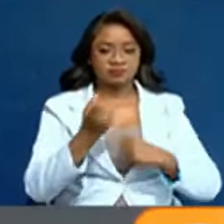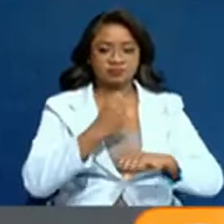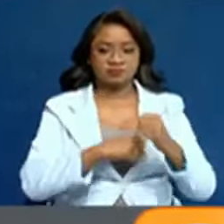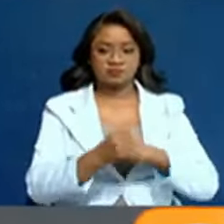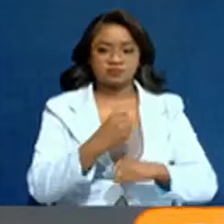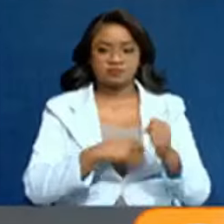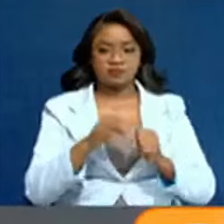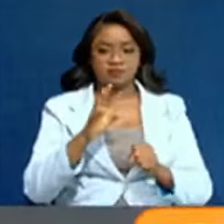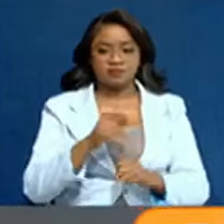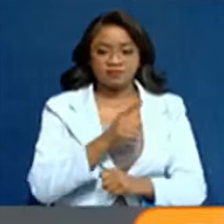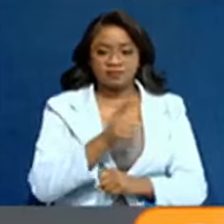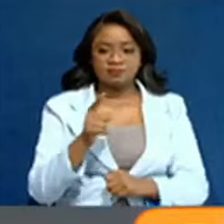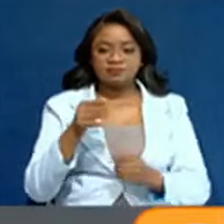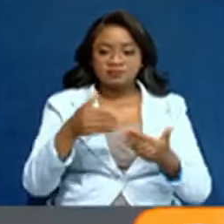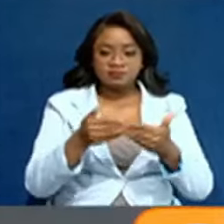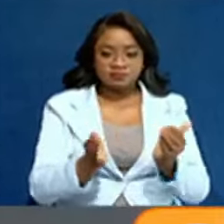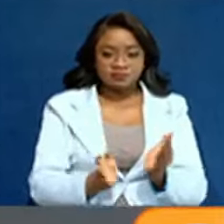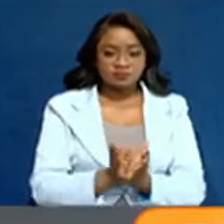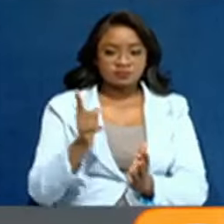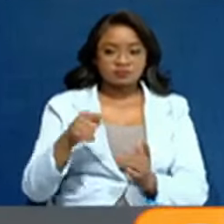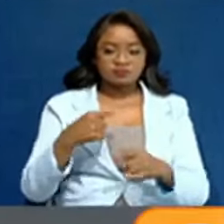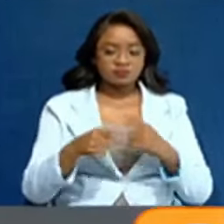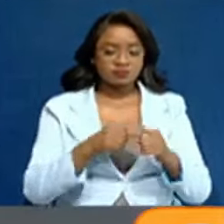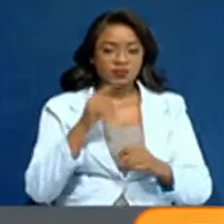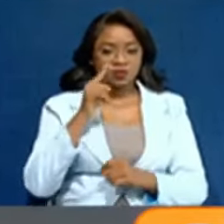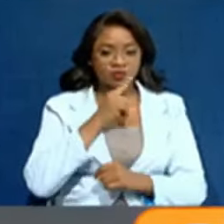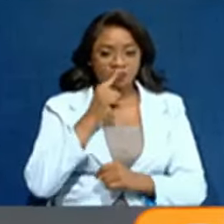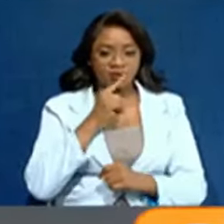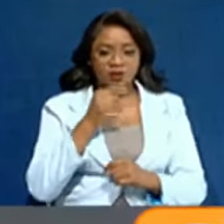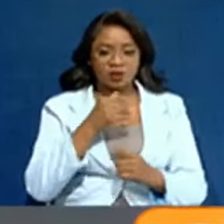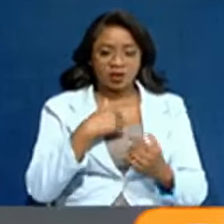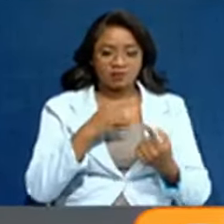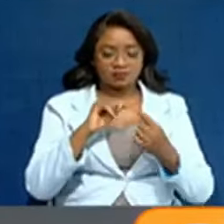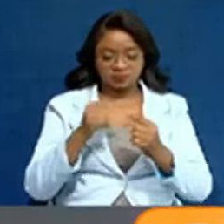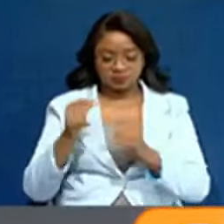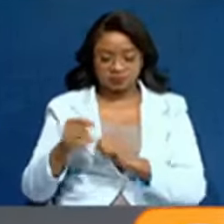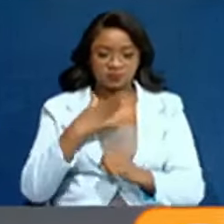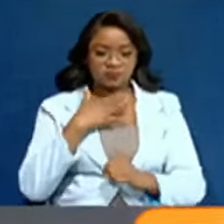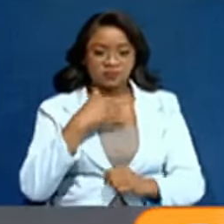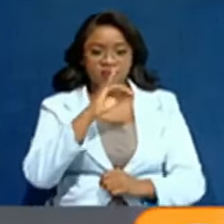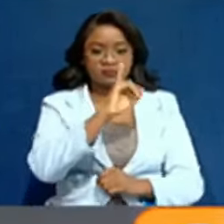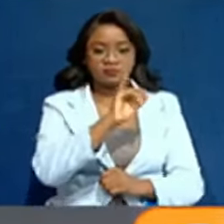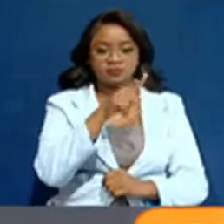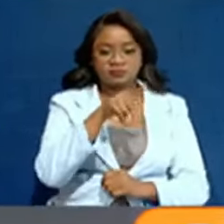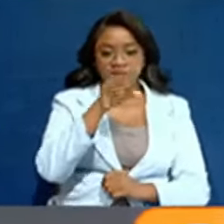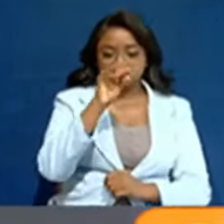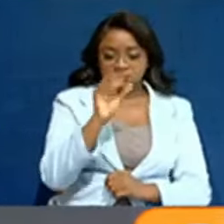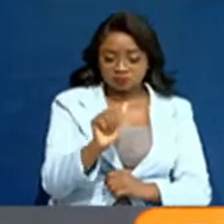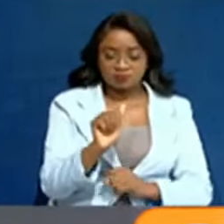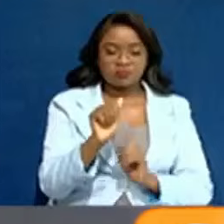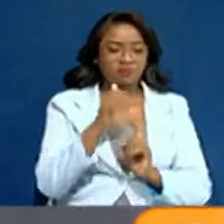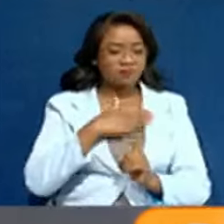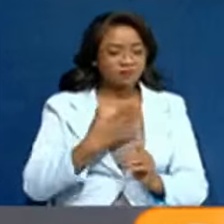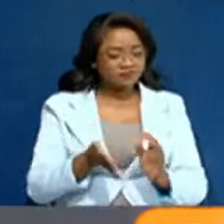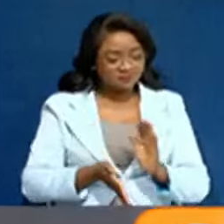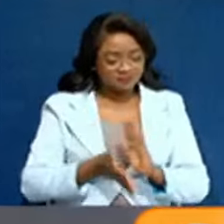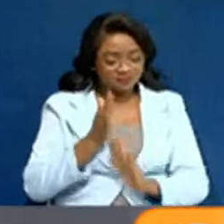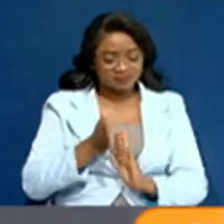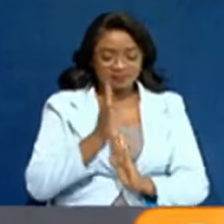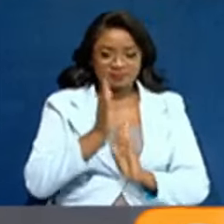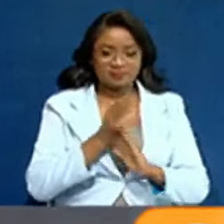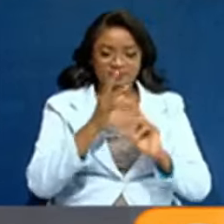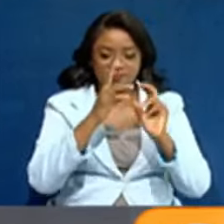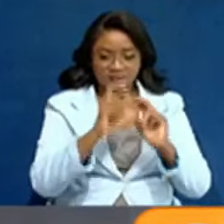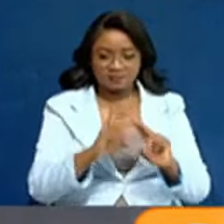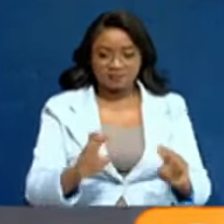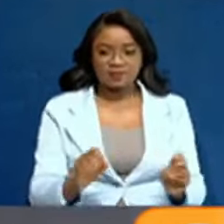kin are still nursing injuries in hospitals want the Independent Policing Oversight Authority to speed up investigations and bring